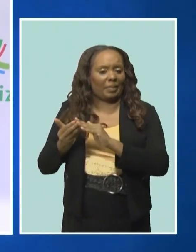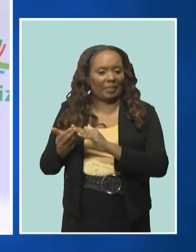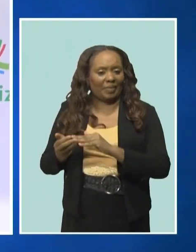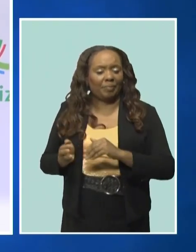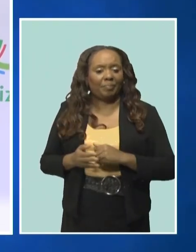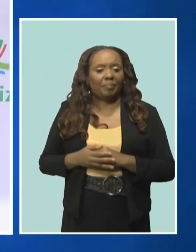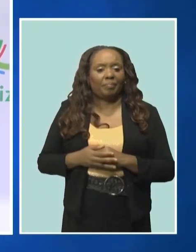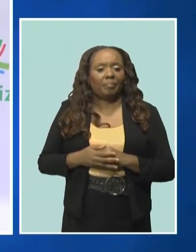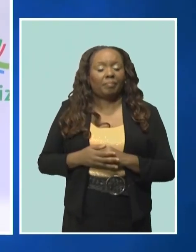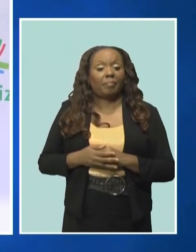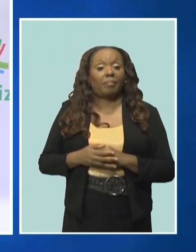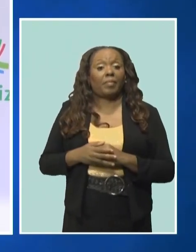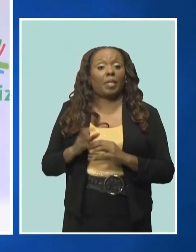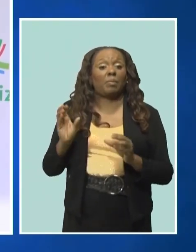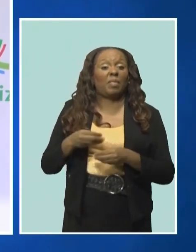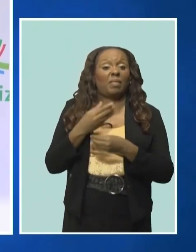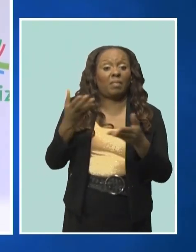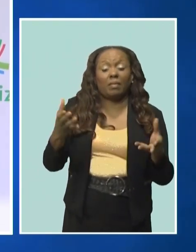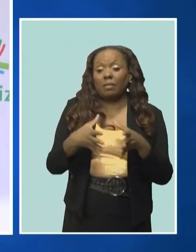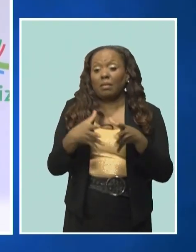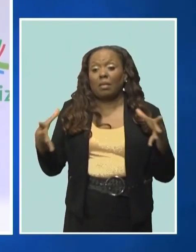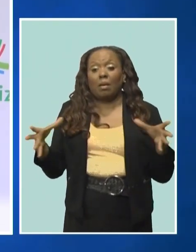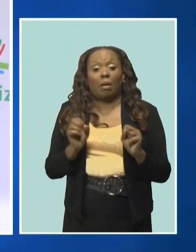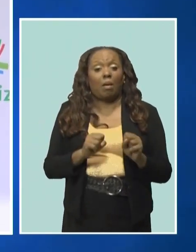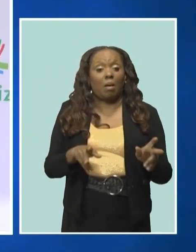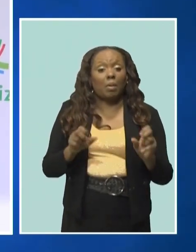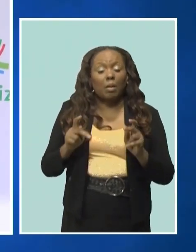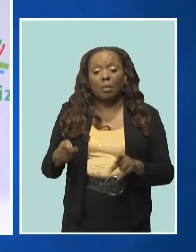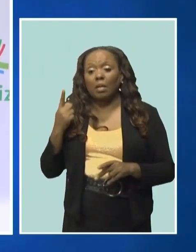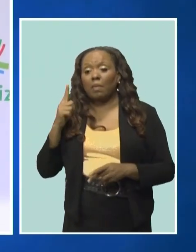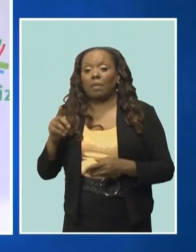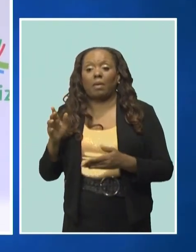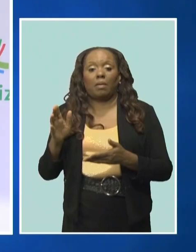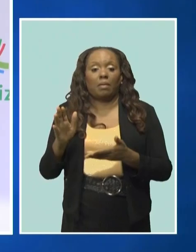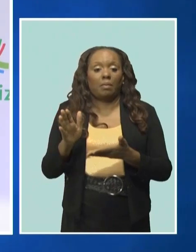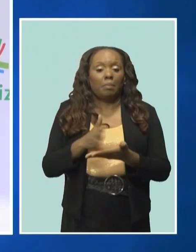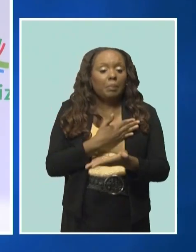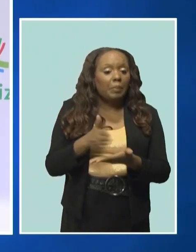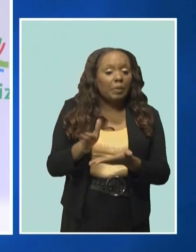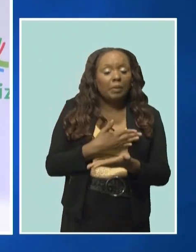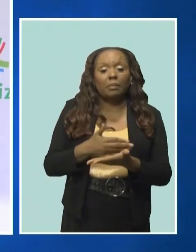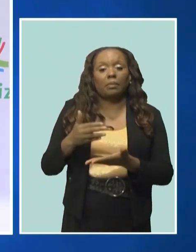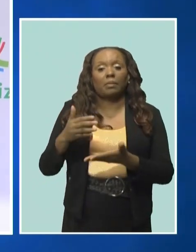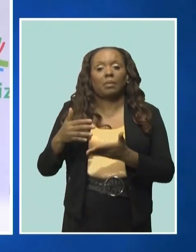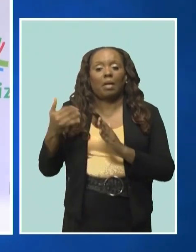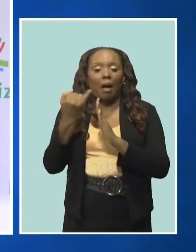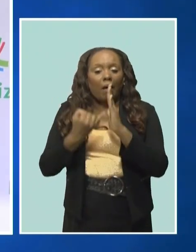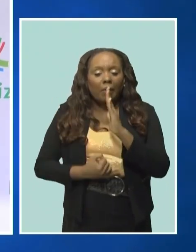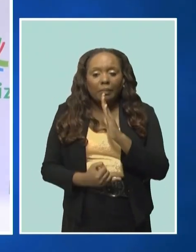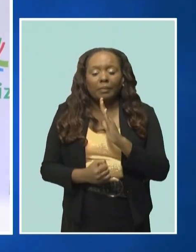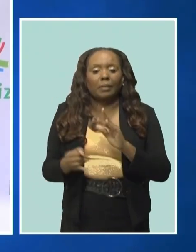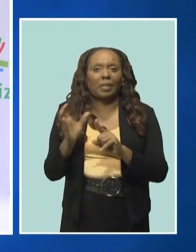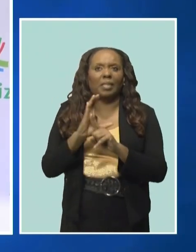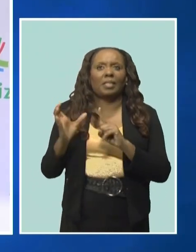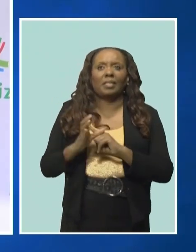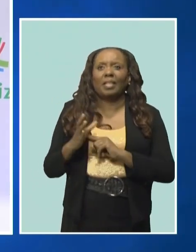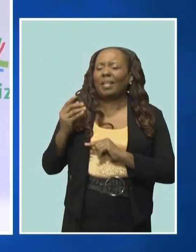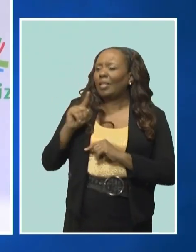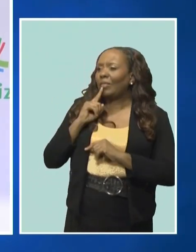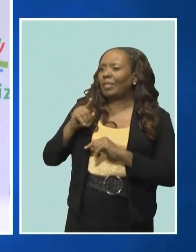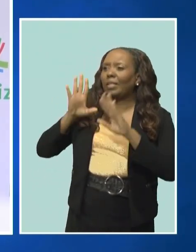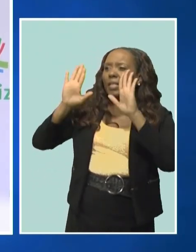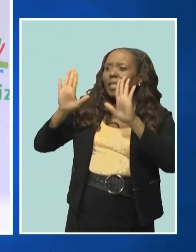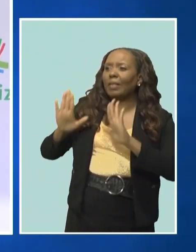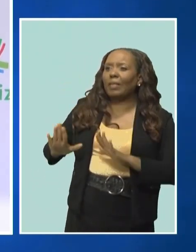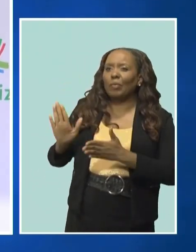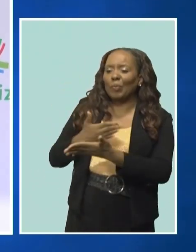It provides opportunities for participation in art, music, and culture. And that was some incredible music, Shante. Thank you